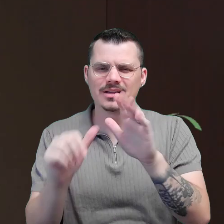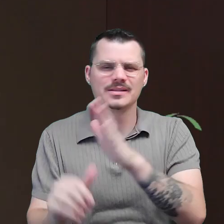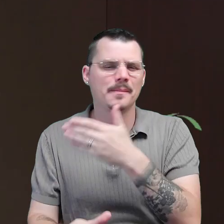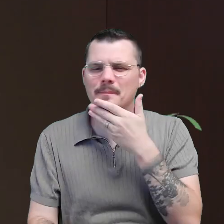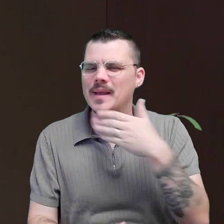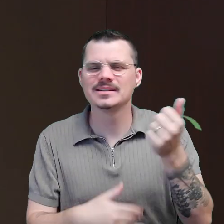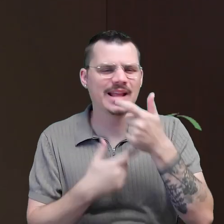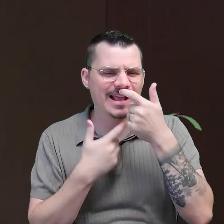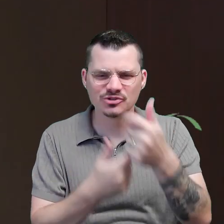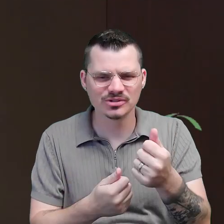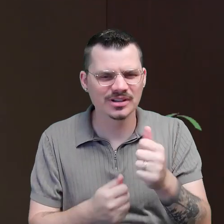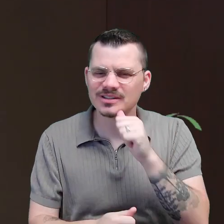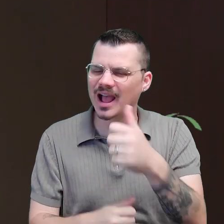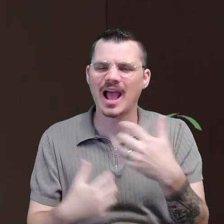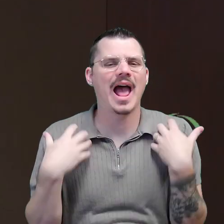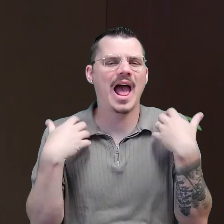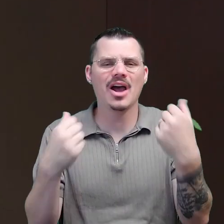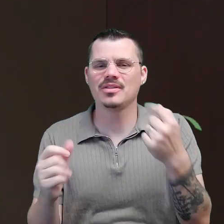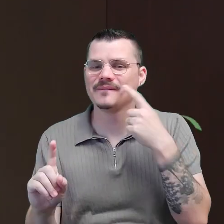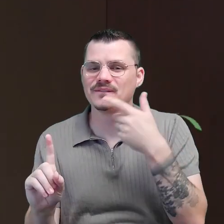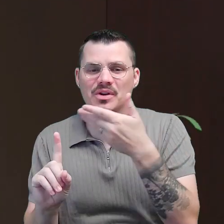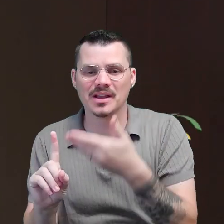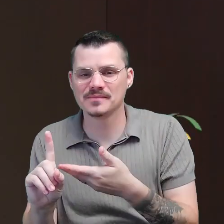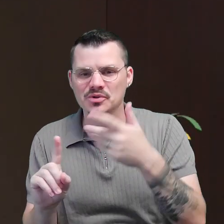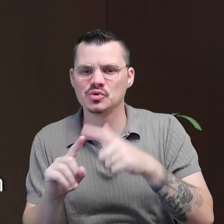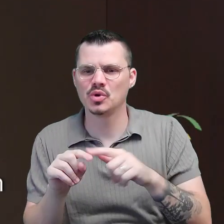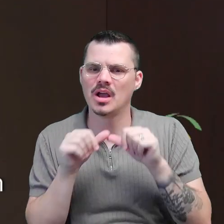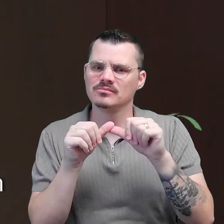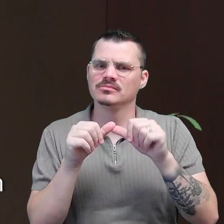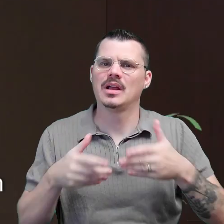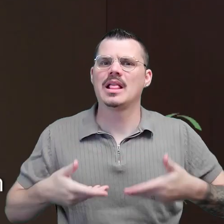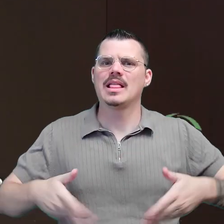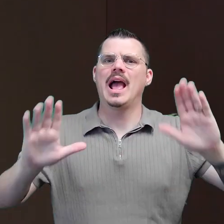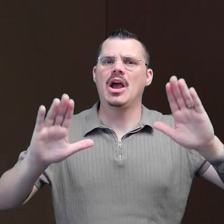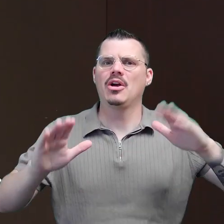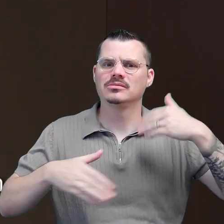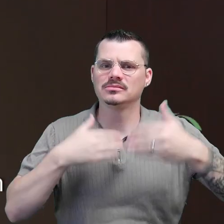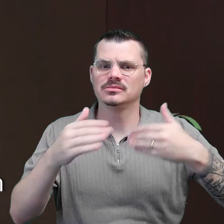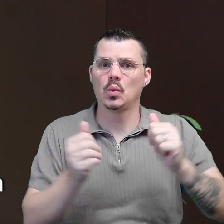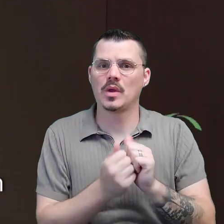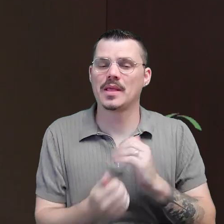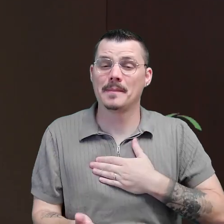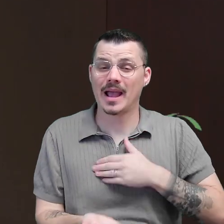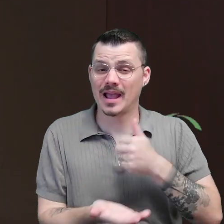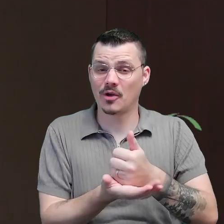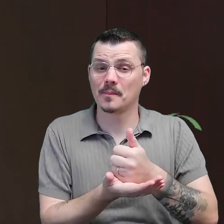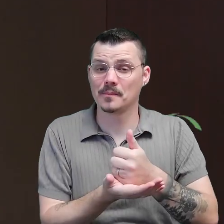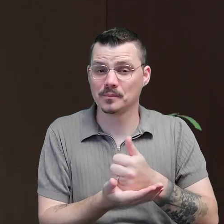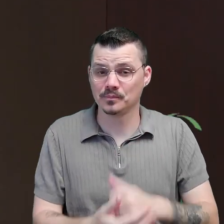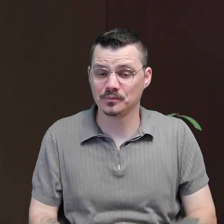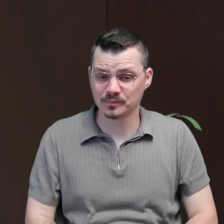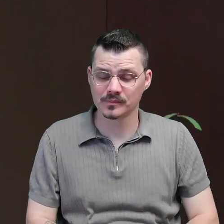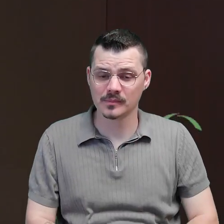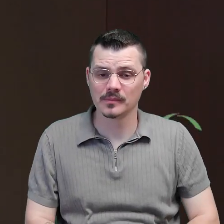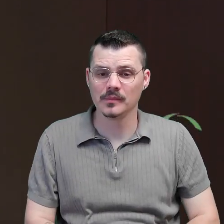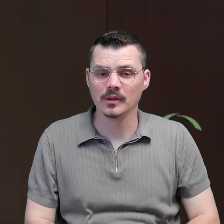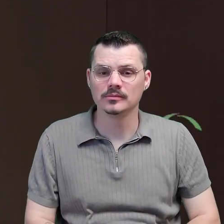best interest. It was not healthy for him to be allowed to continue doing this with my help.